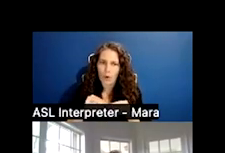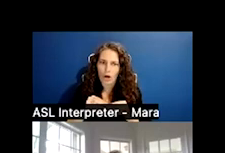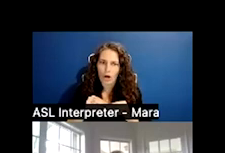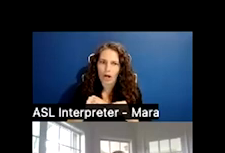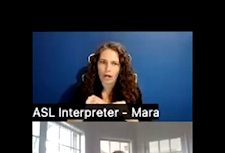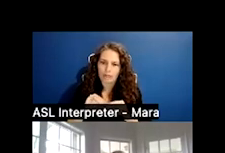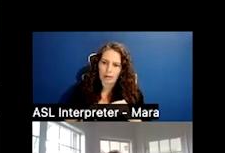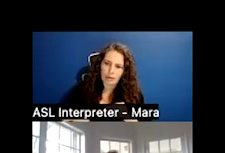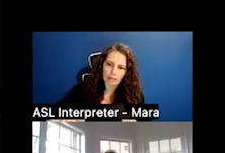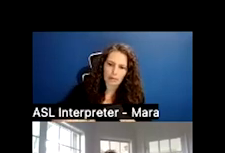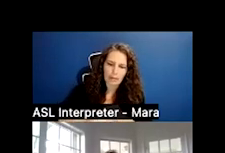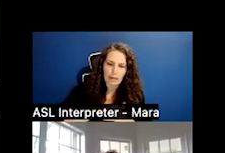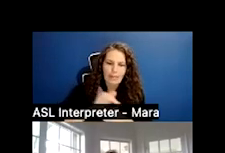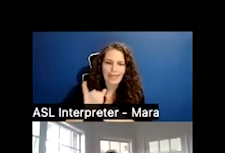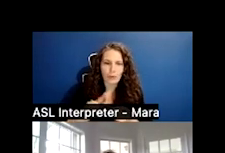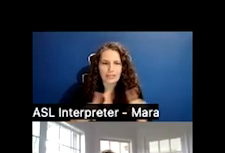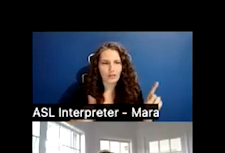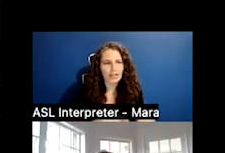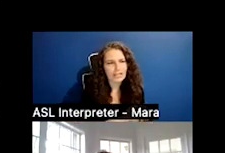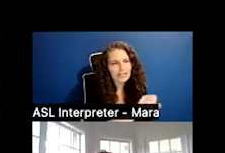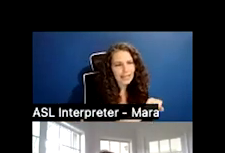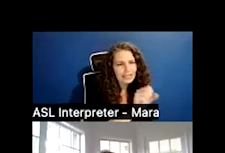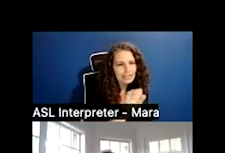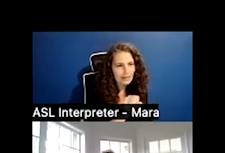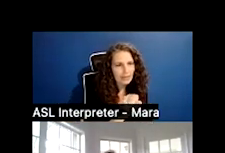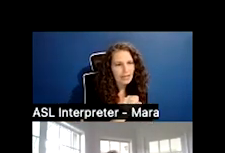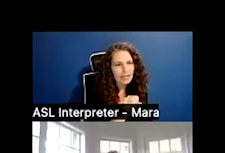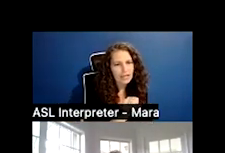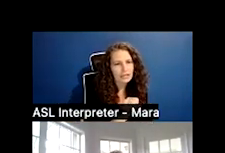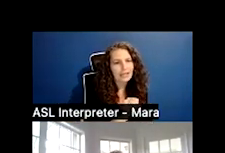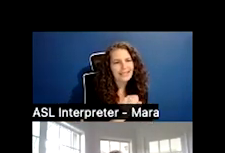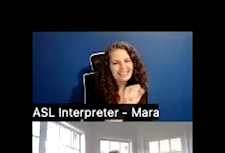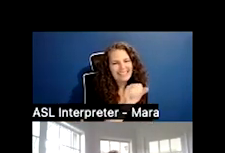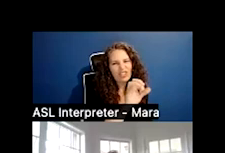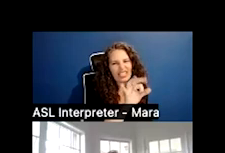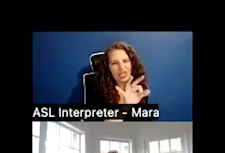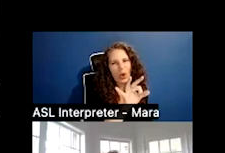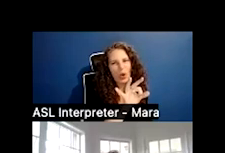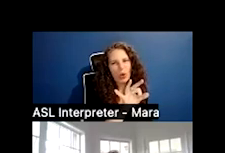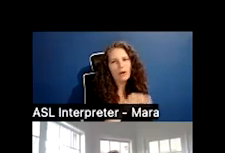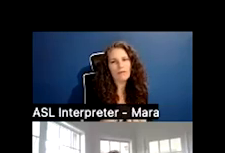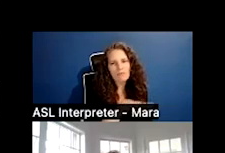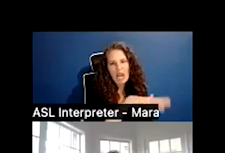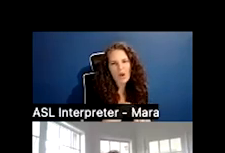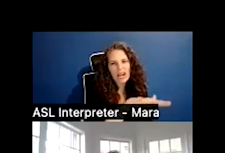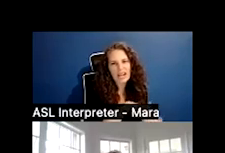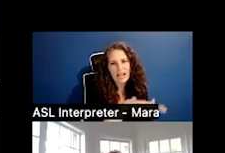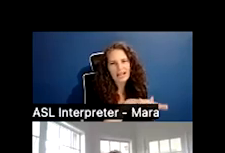two. You put that San Simeon earthquake in the San Francisco Bay Area, in the East Bay, or down in a densely populated part